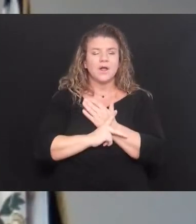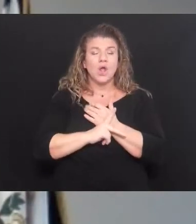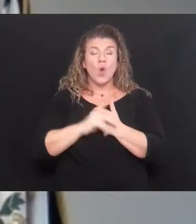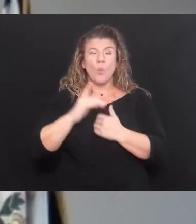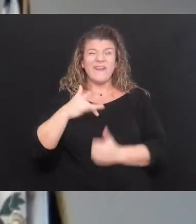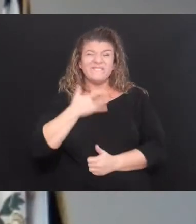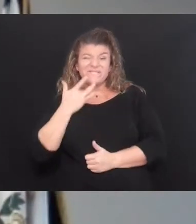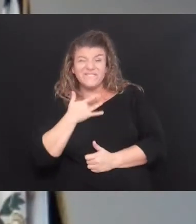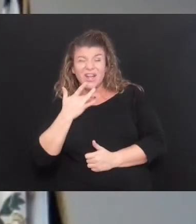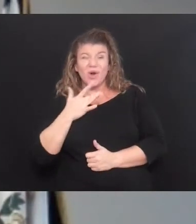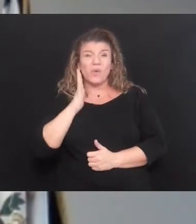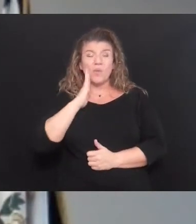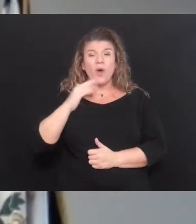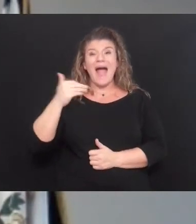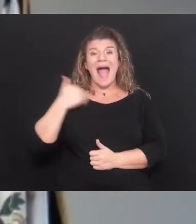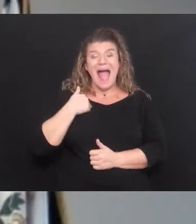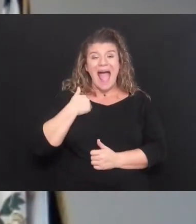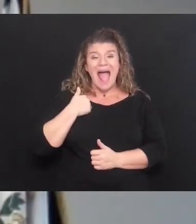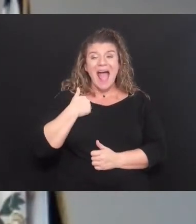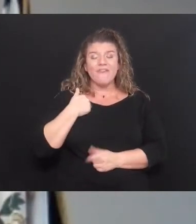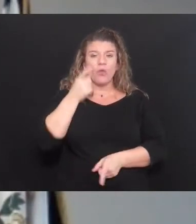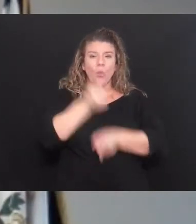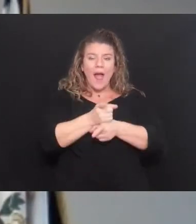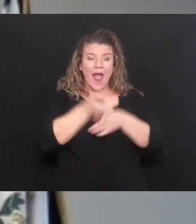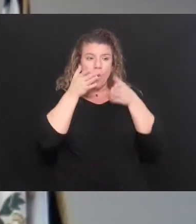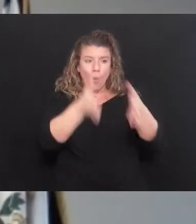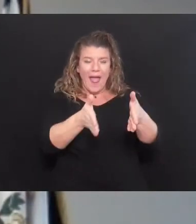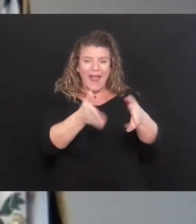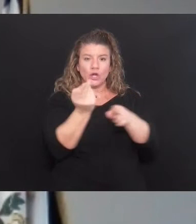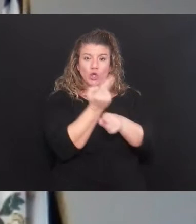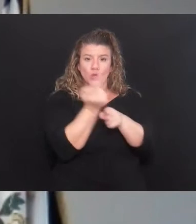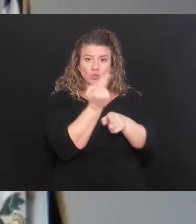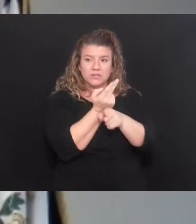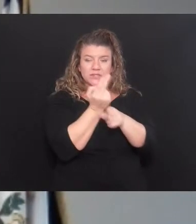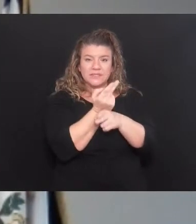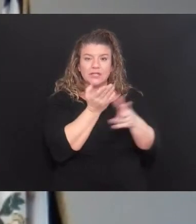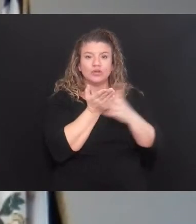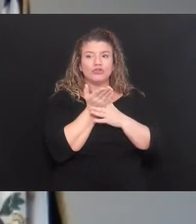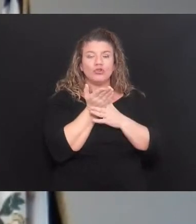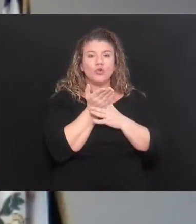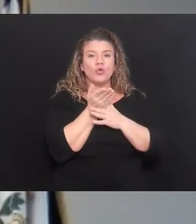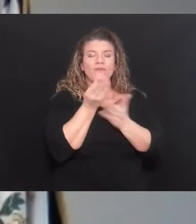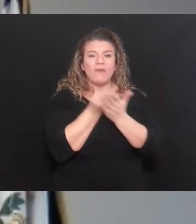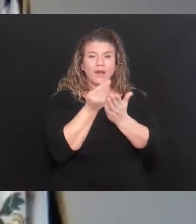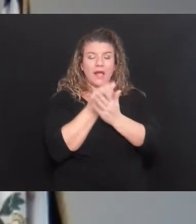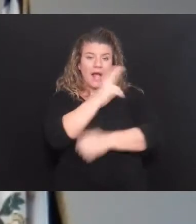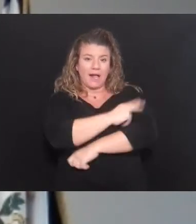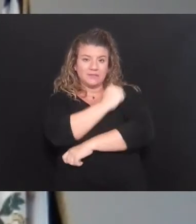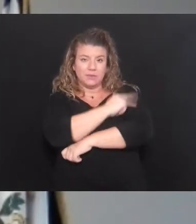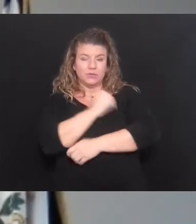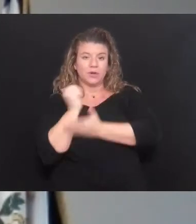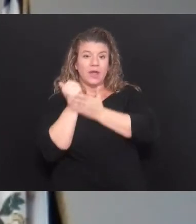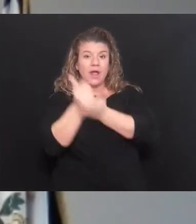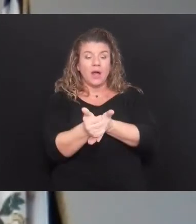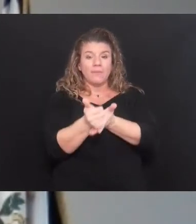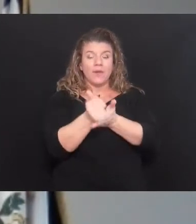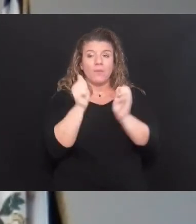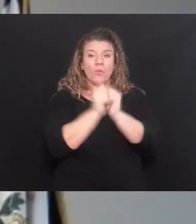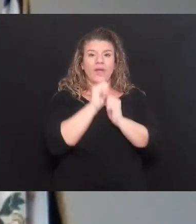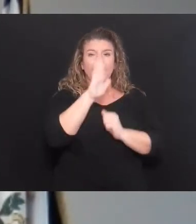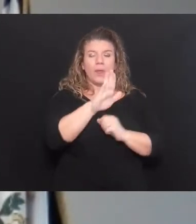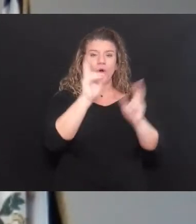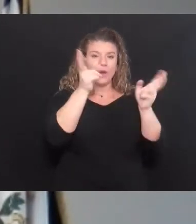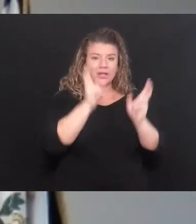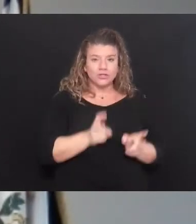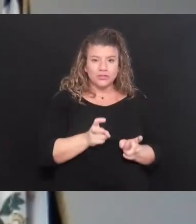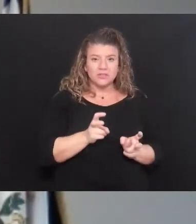we will have the methodology that we're going to use to fund hospitals to help them with their staffing issues within